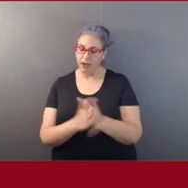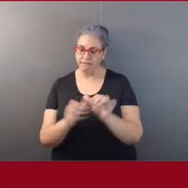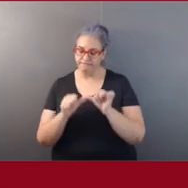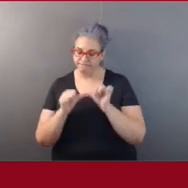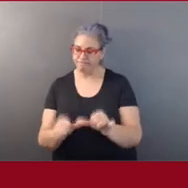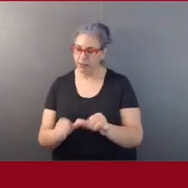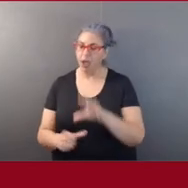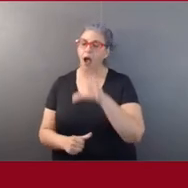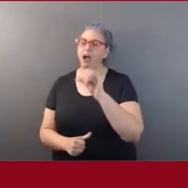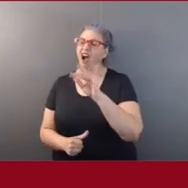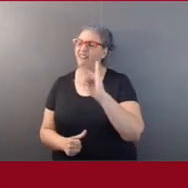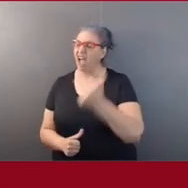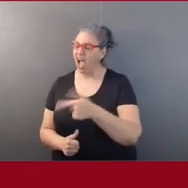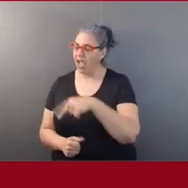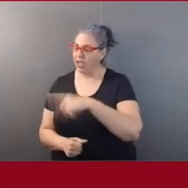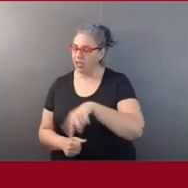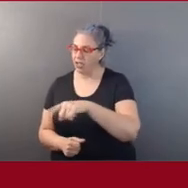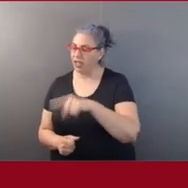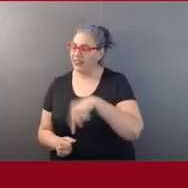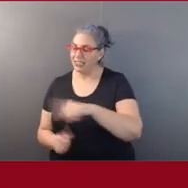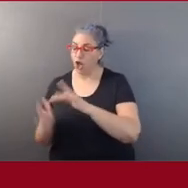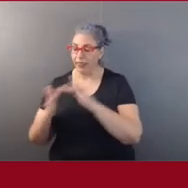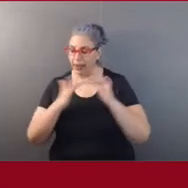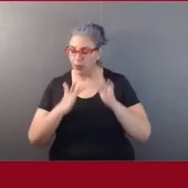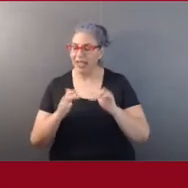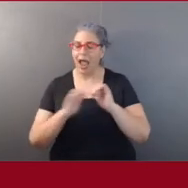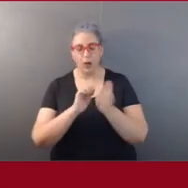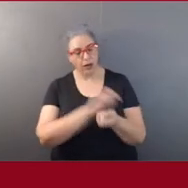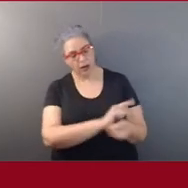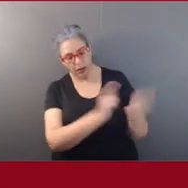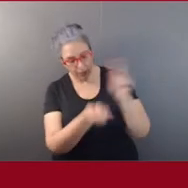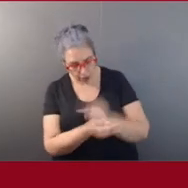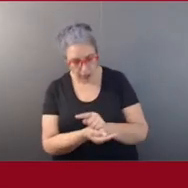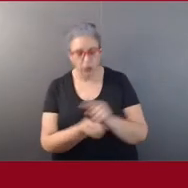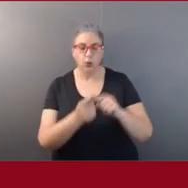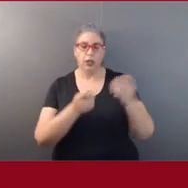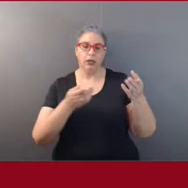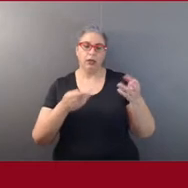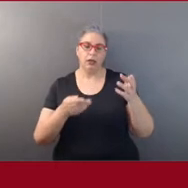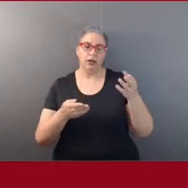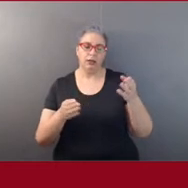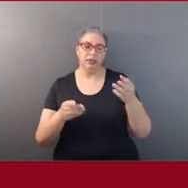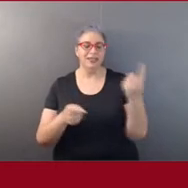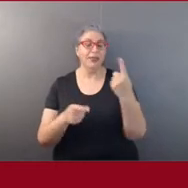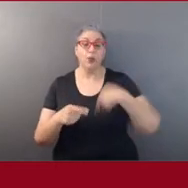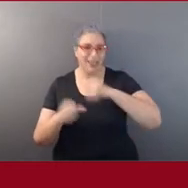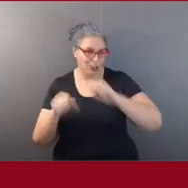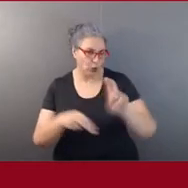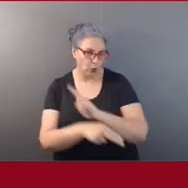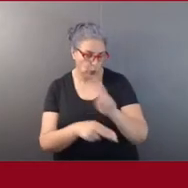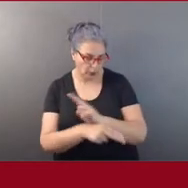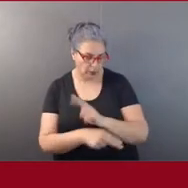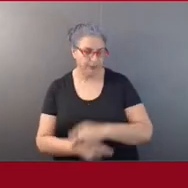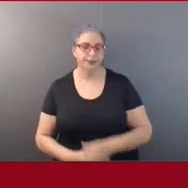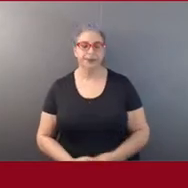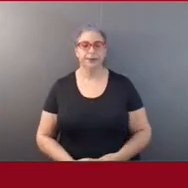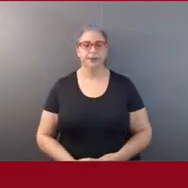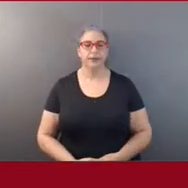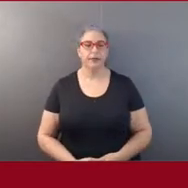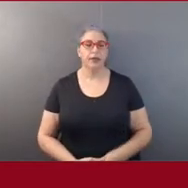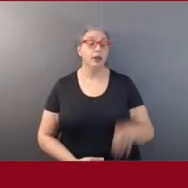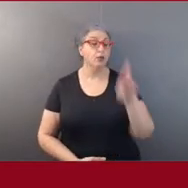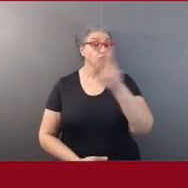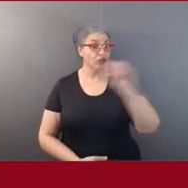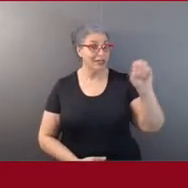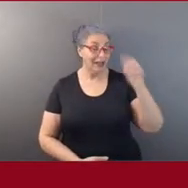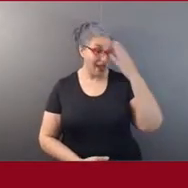the networks and here's how we can really turn it into a serviceable platform? I know for me that I've seen